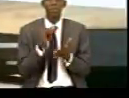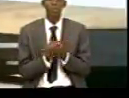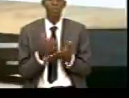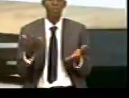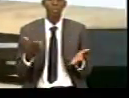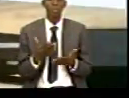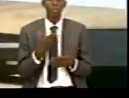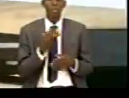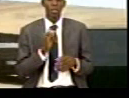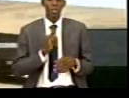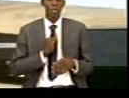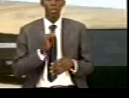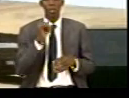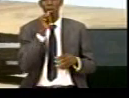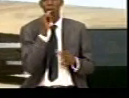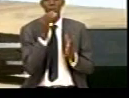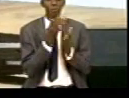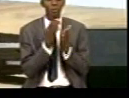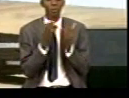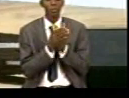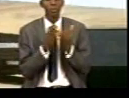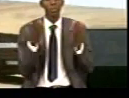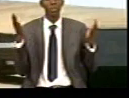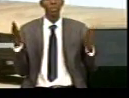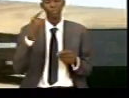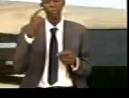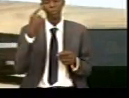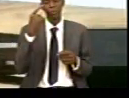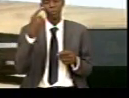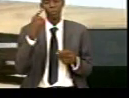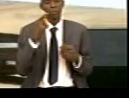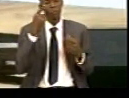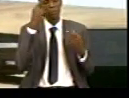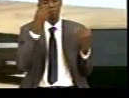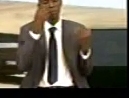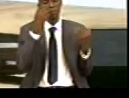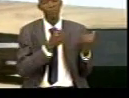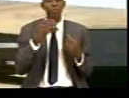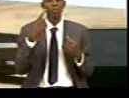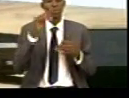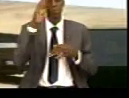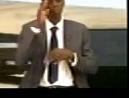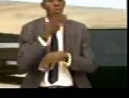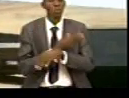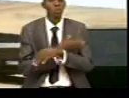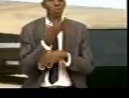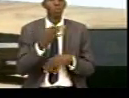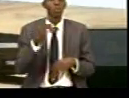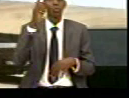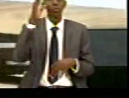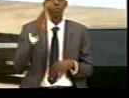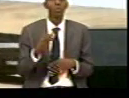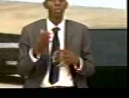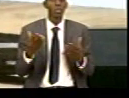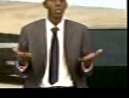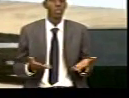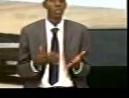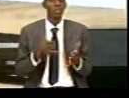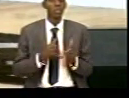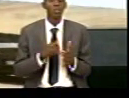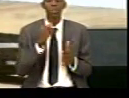am crucified with Christ. No difference there. It's talking about the same faith